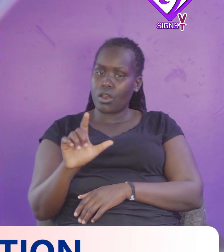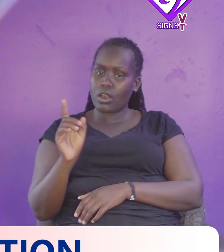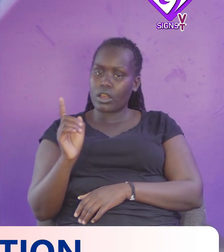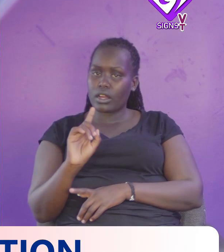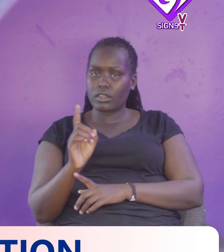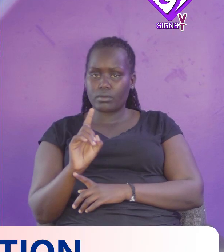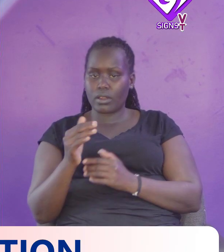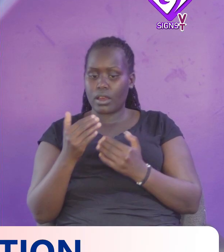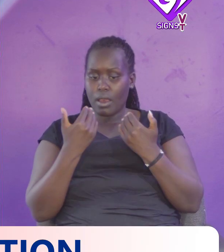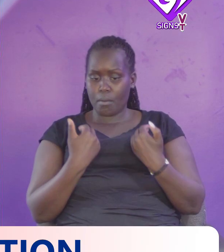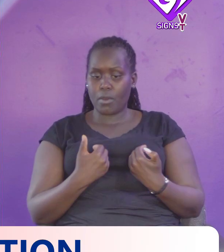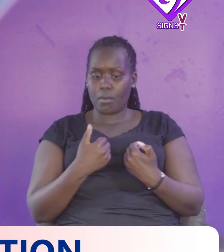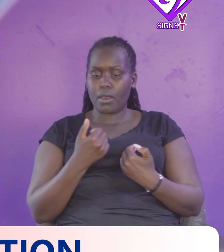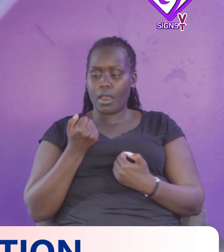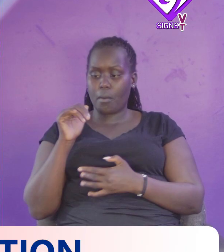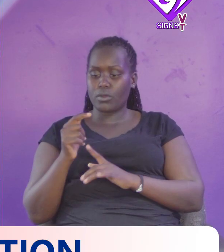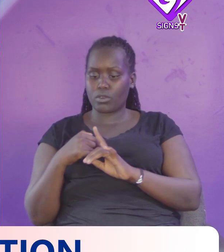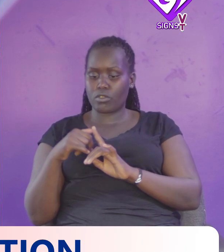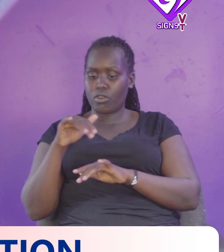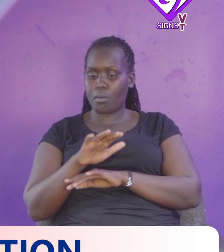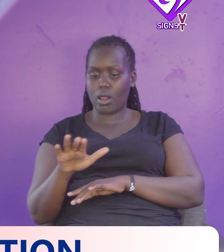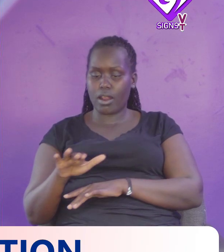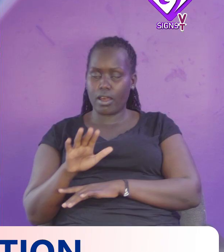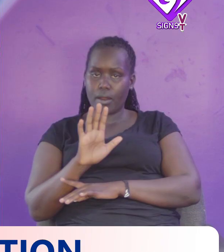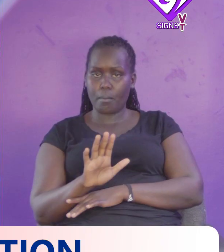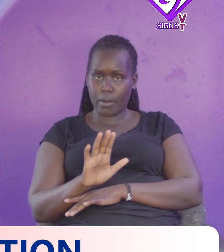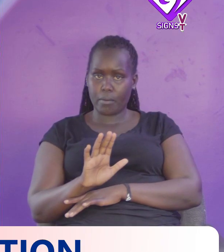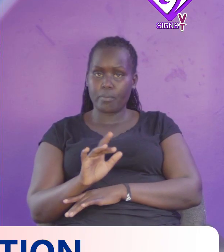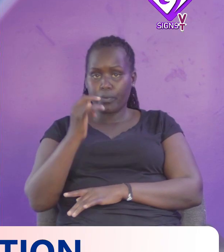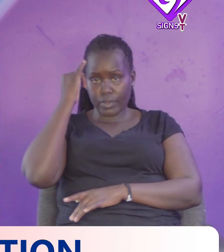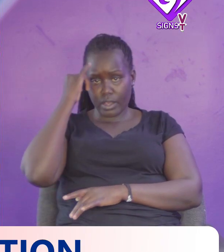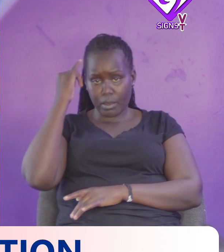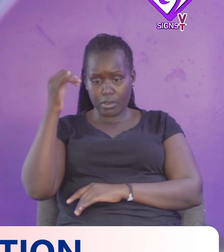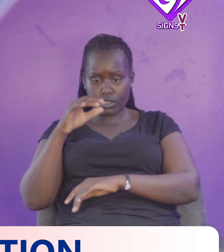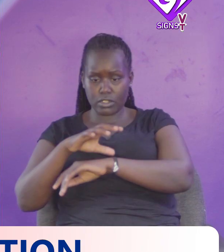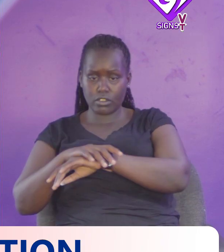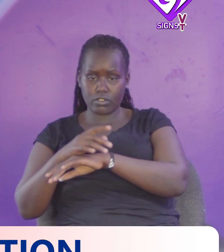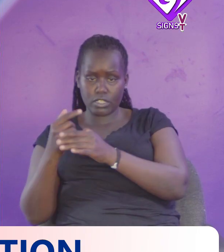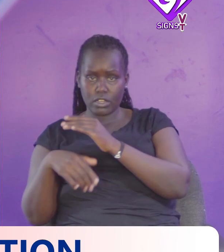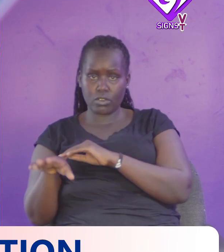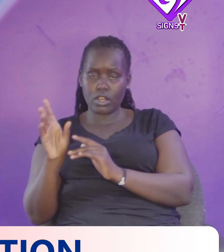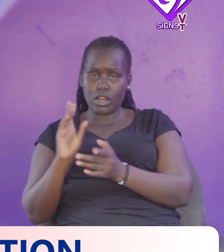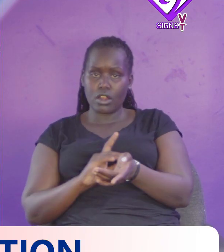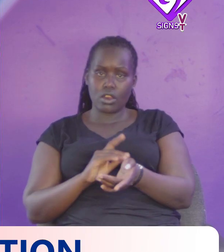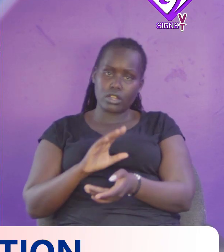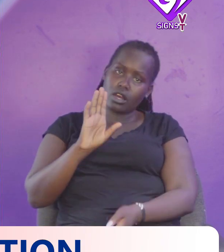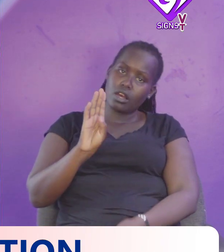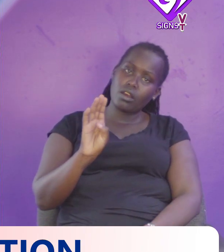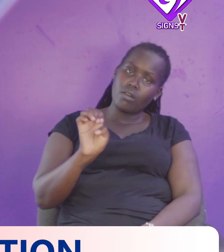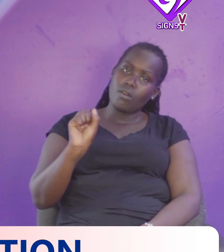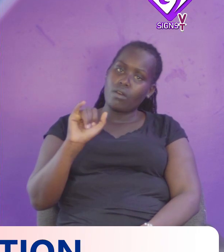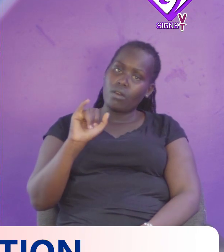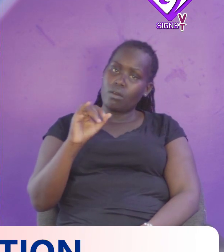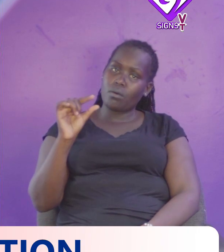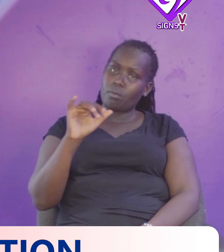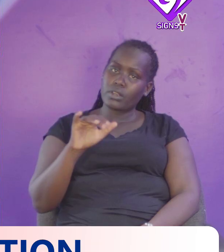I'm a daughter of the land. So you can imagine, umechukua Dr. Besigye. And you want to tell us that